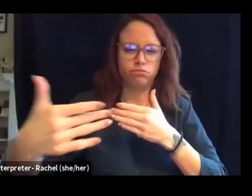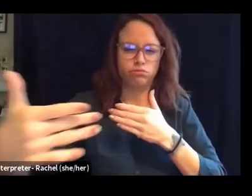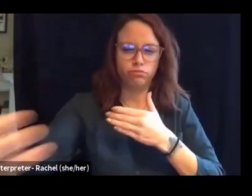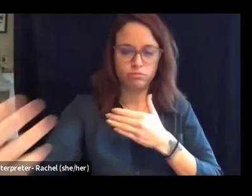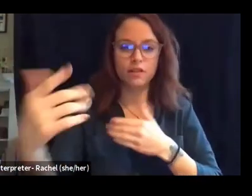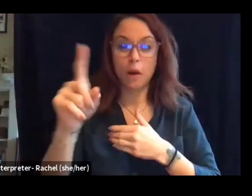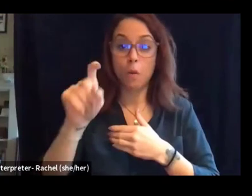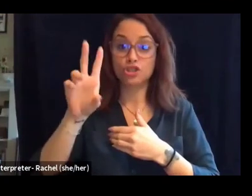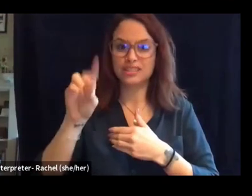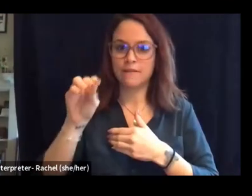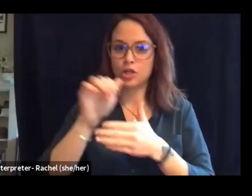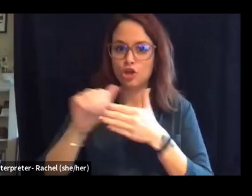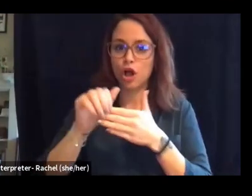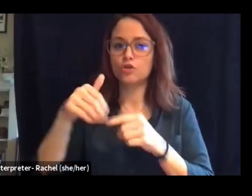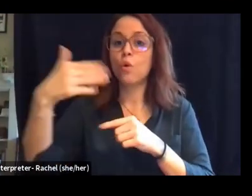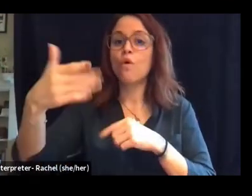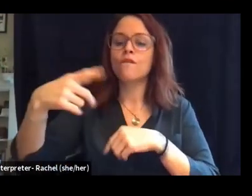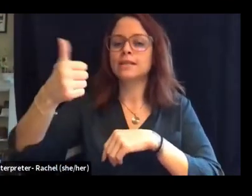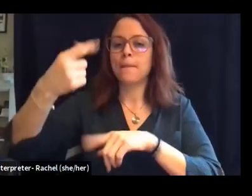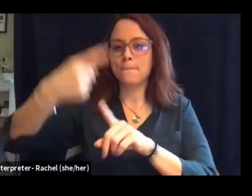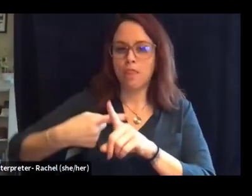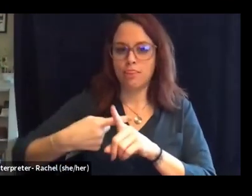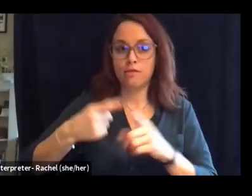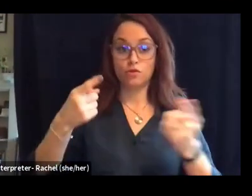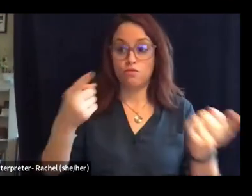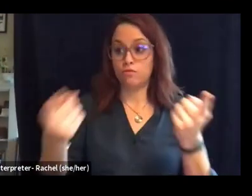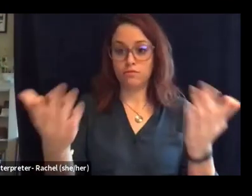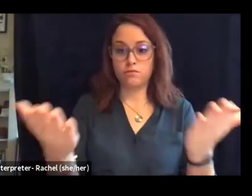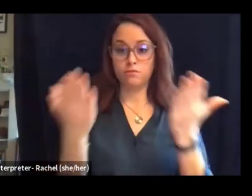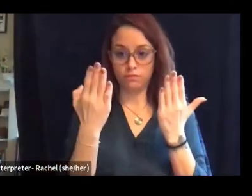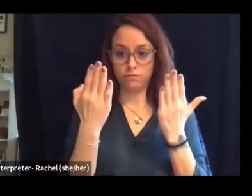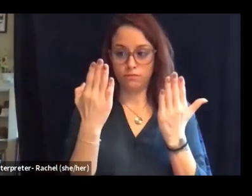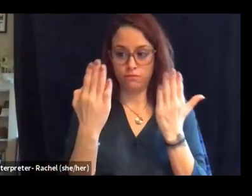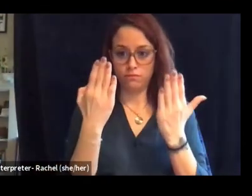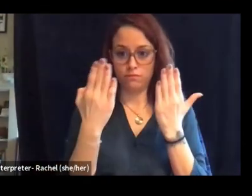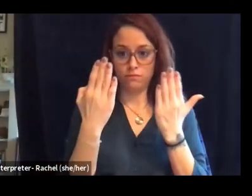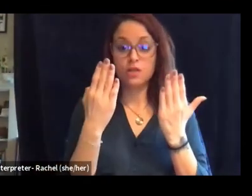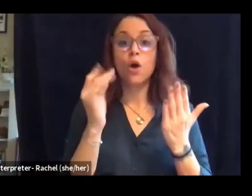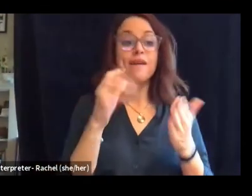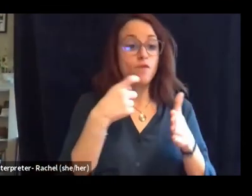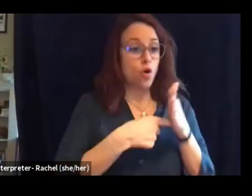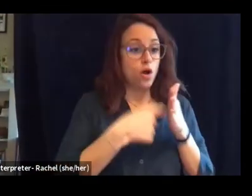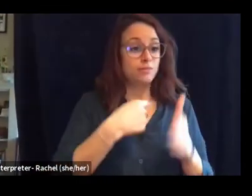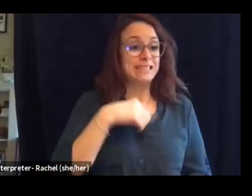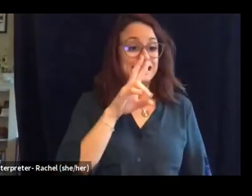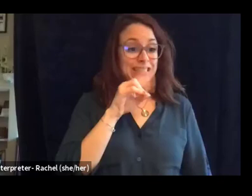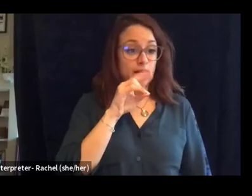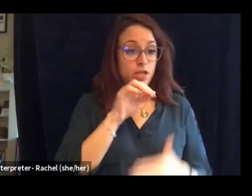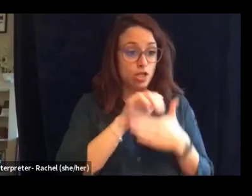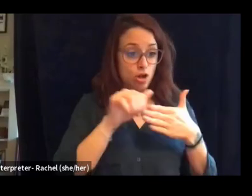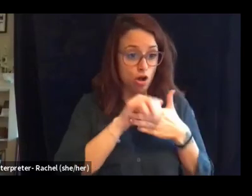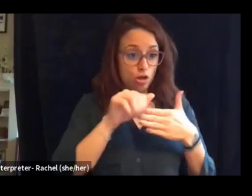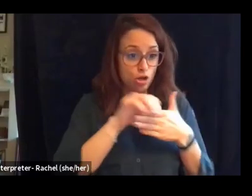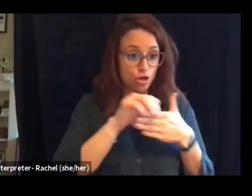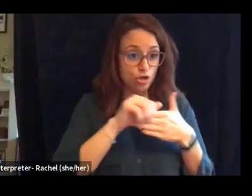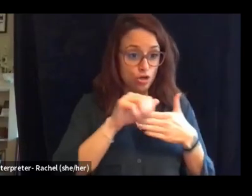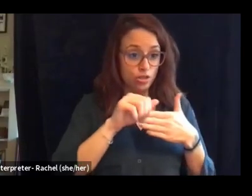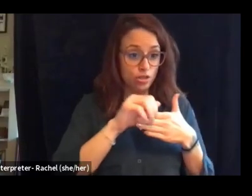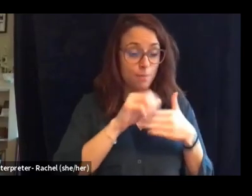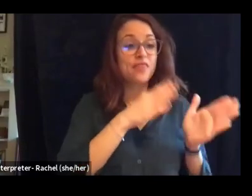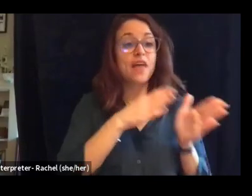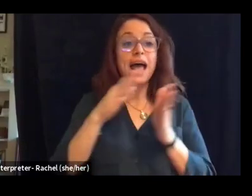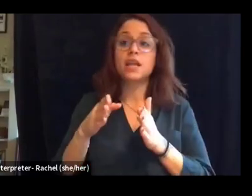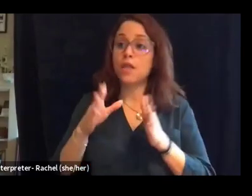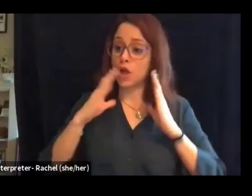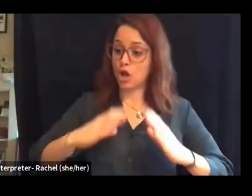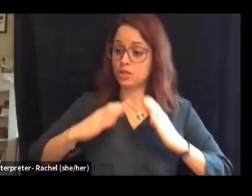$170 over a 10-month period. So if it costs me $70 to get a customer that's going to give me a value of